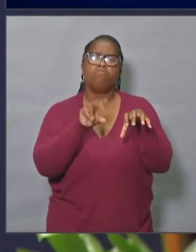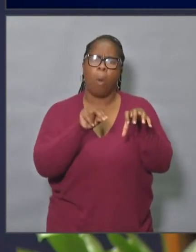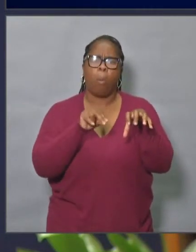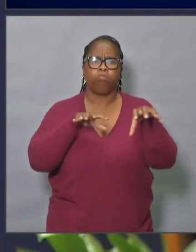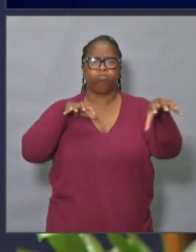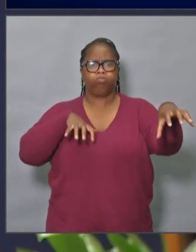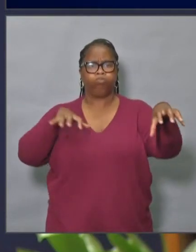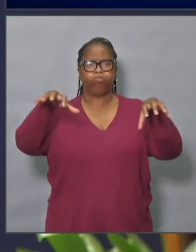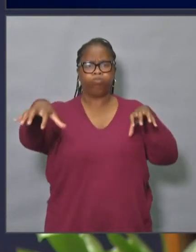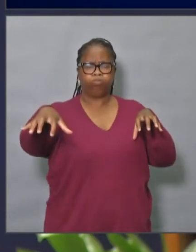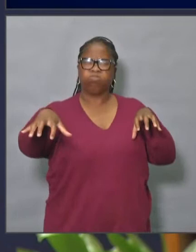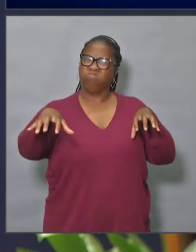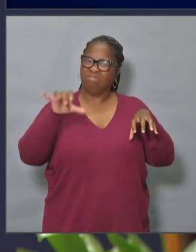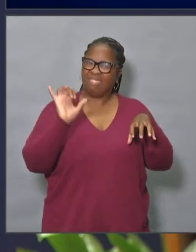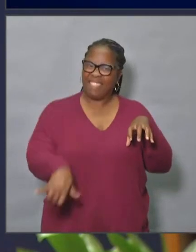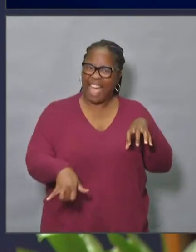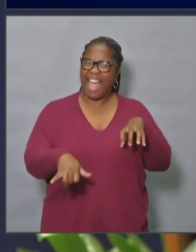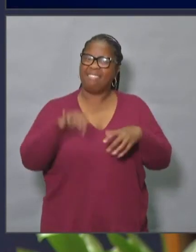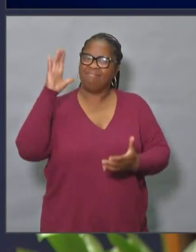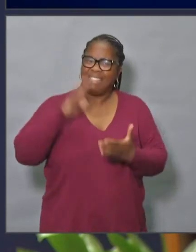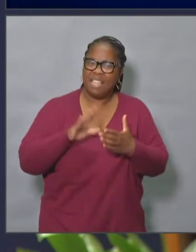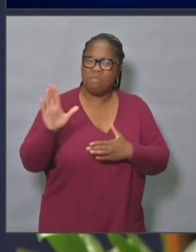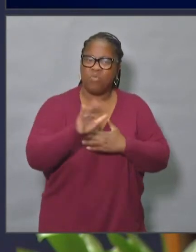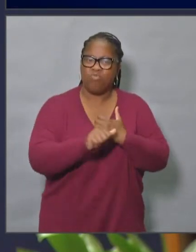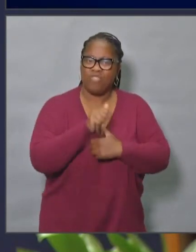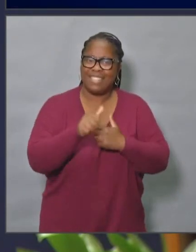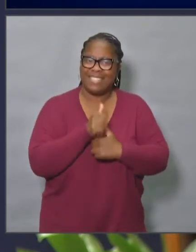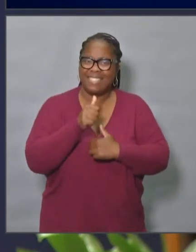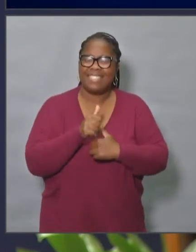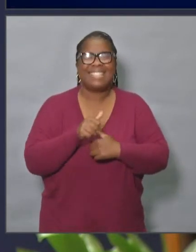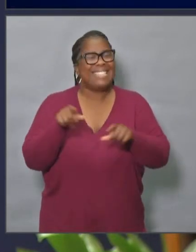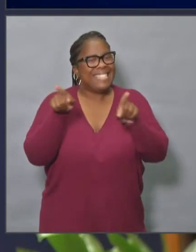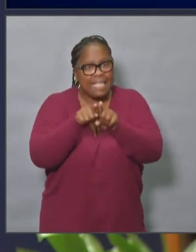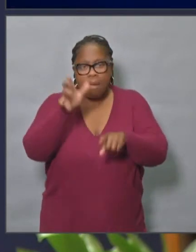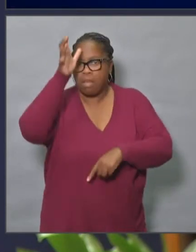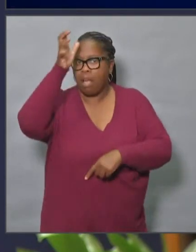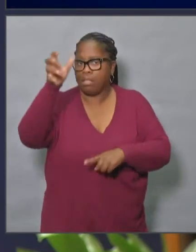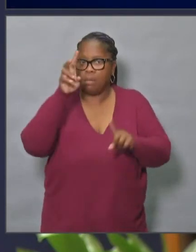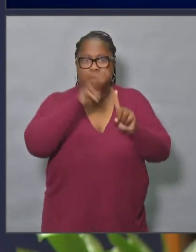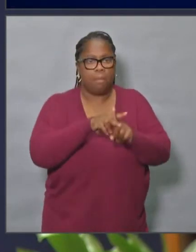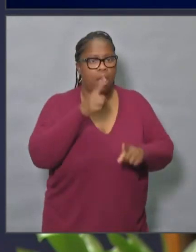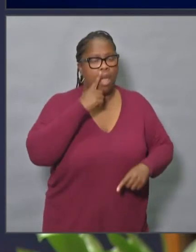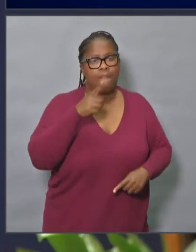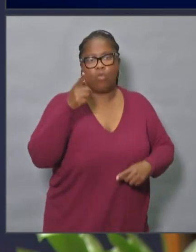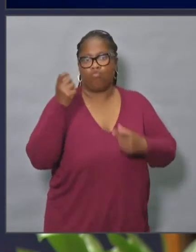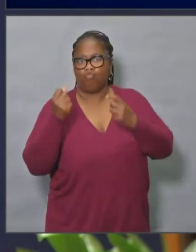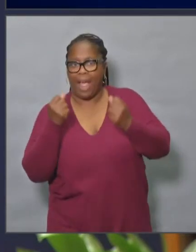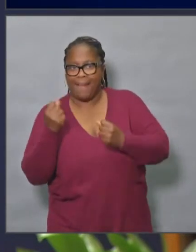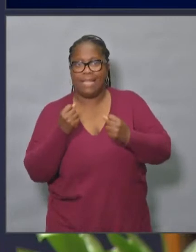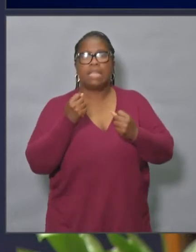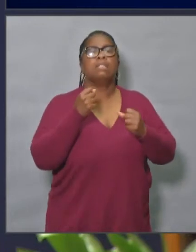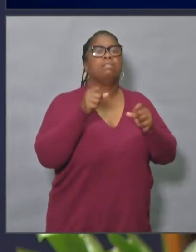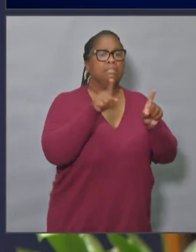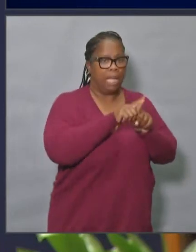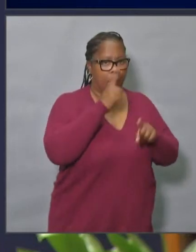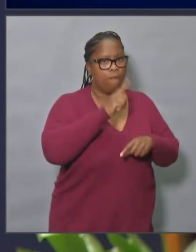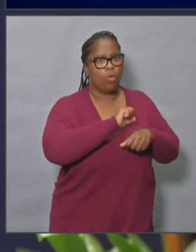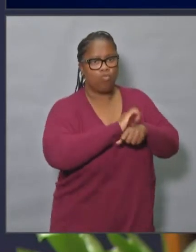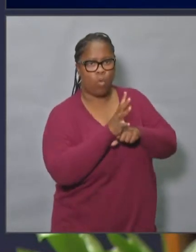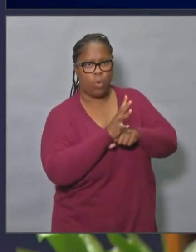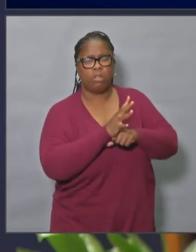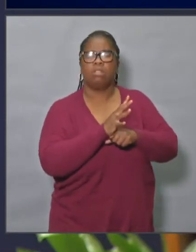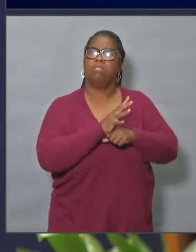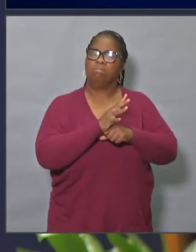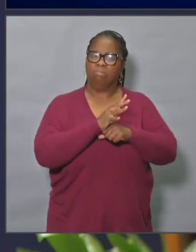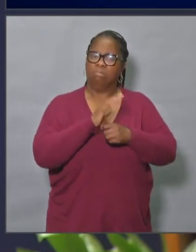follow the guidelines to stay safe when you're outside of your home, to protect yourself and others from the further spread of